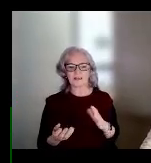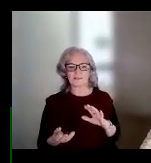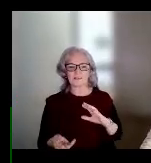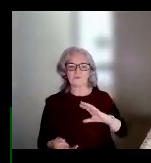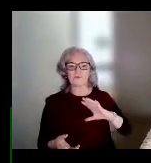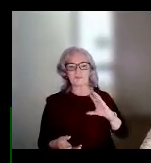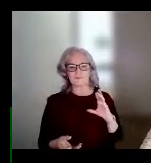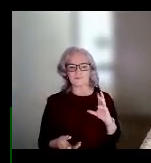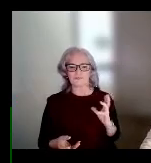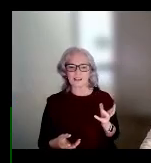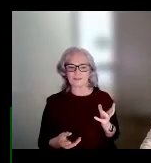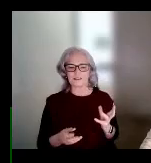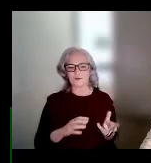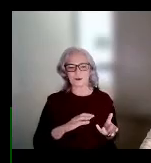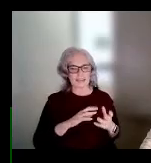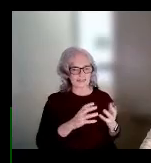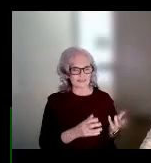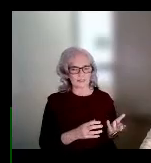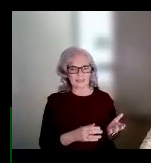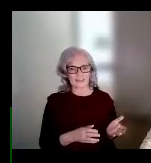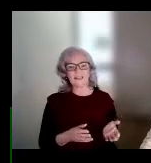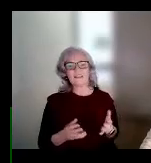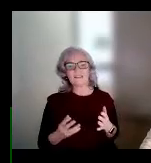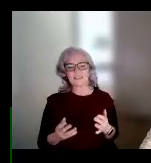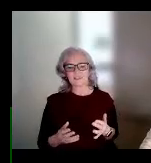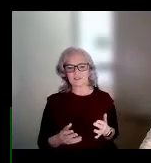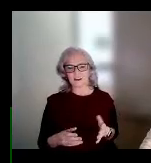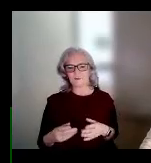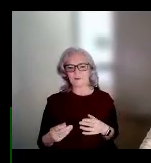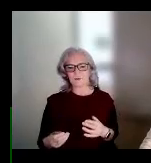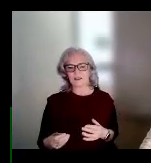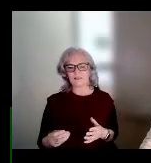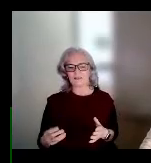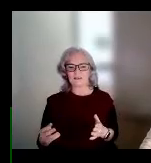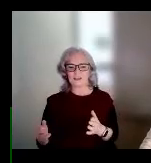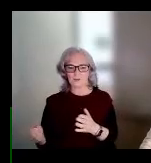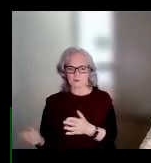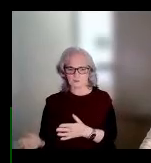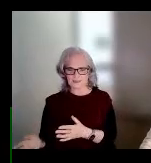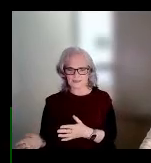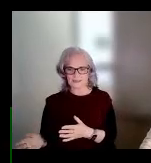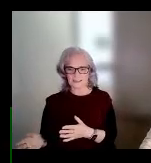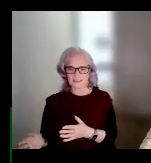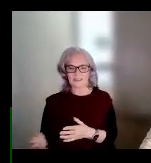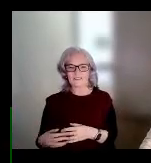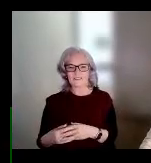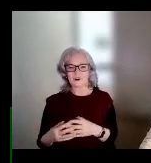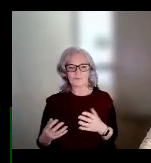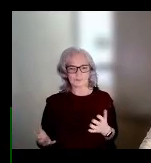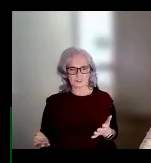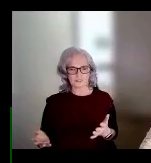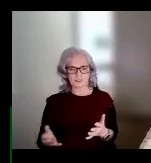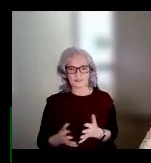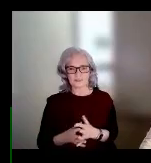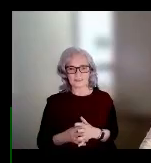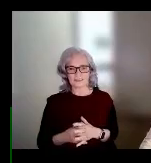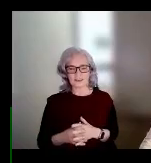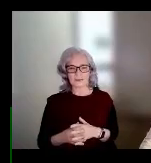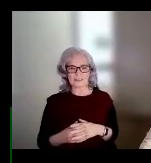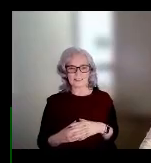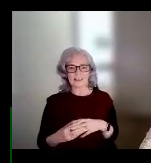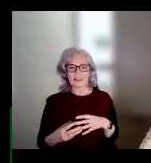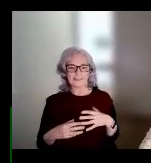be changed. So moving from fragmented and reactive care to integrated, proactive and coordinated care to help reduce